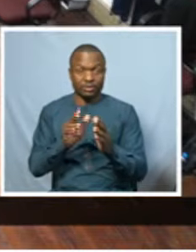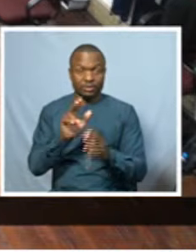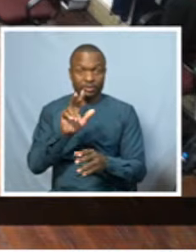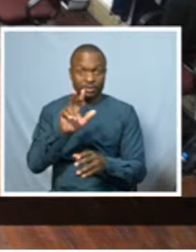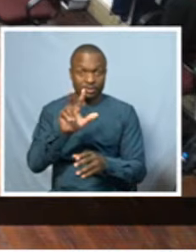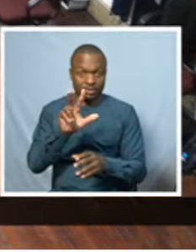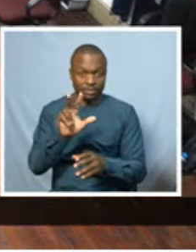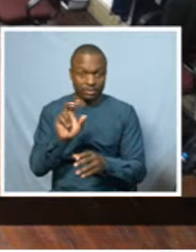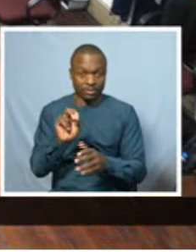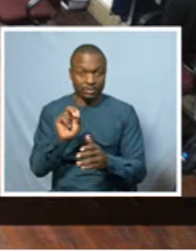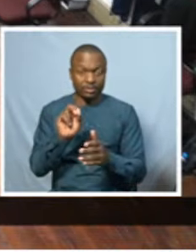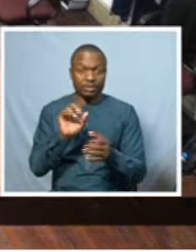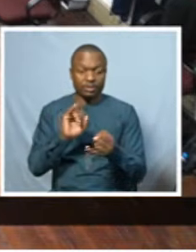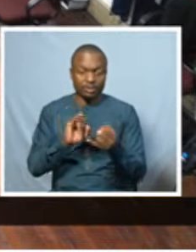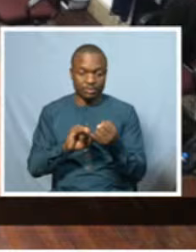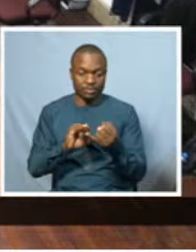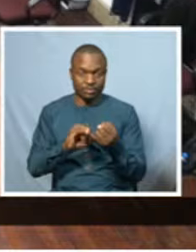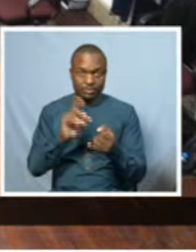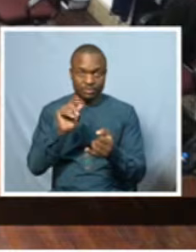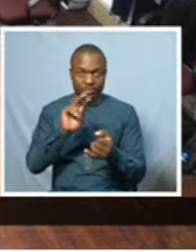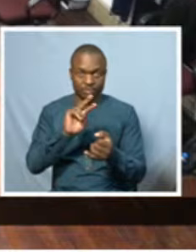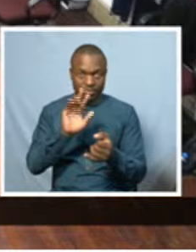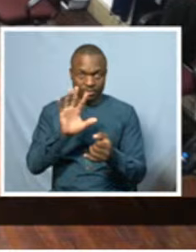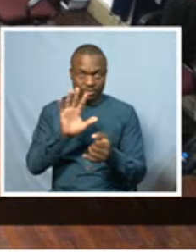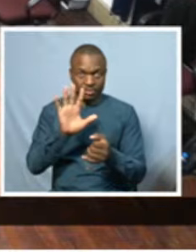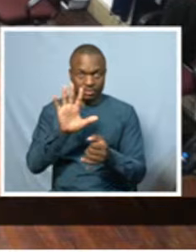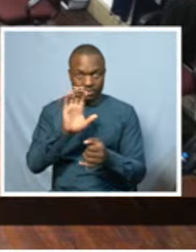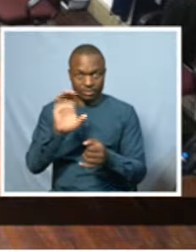30th September 2025, there was